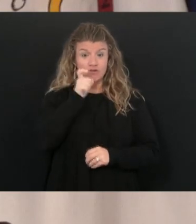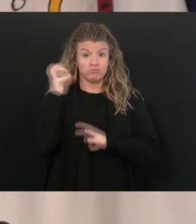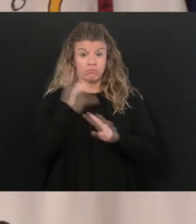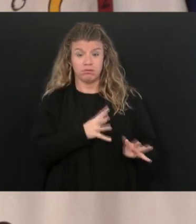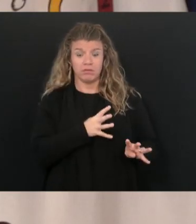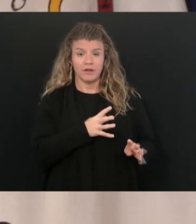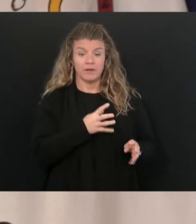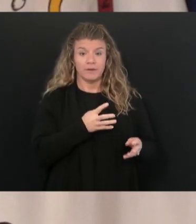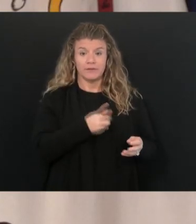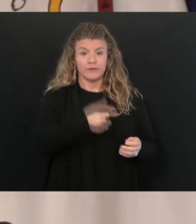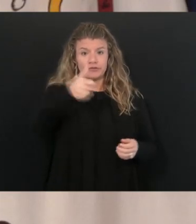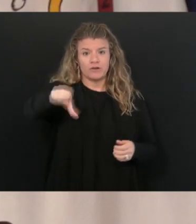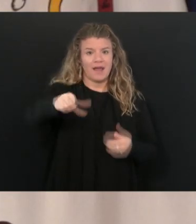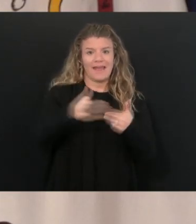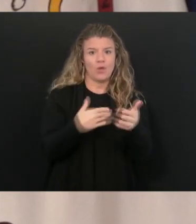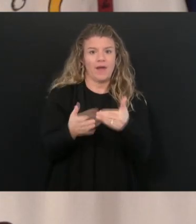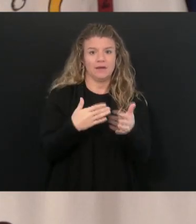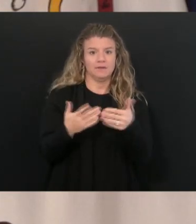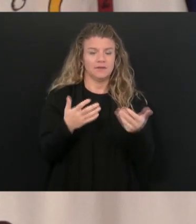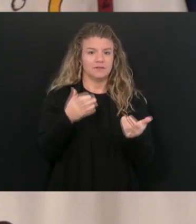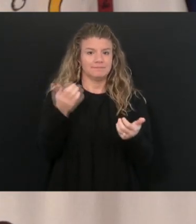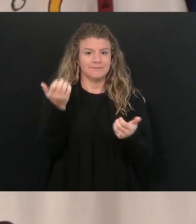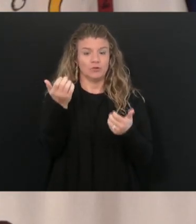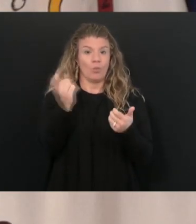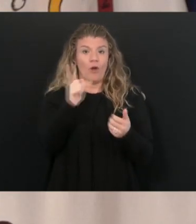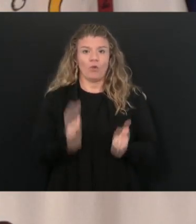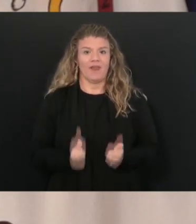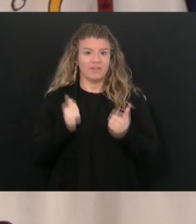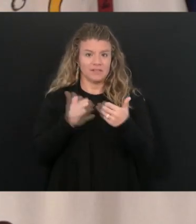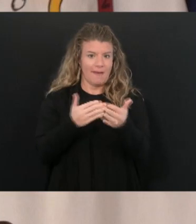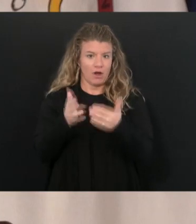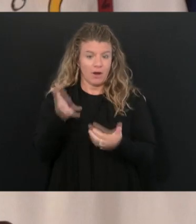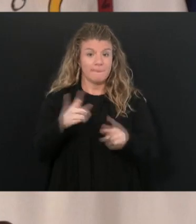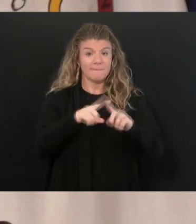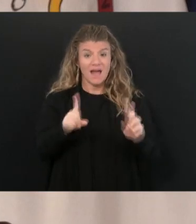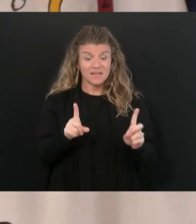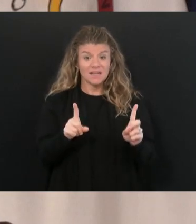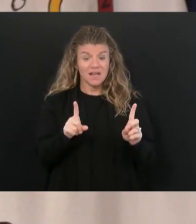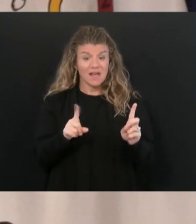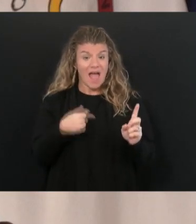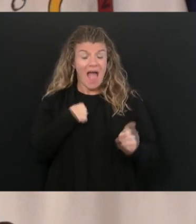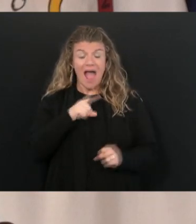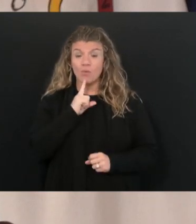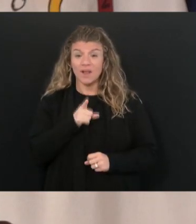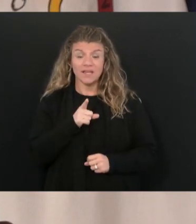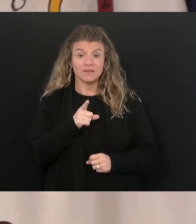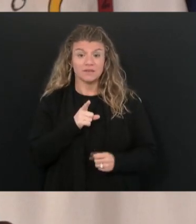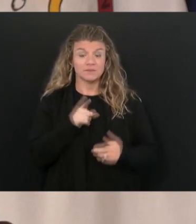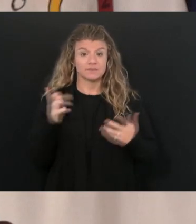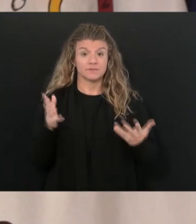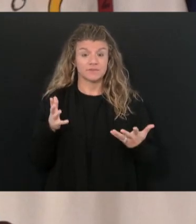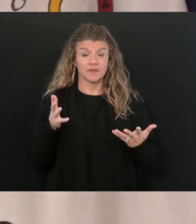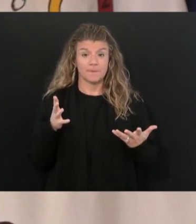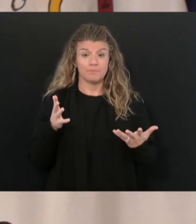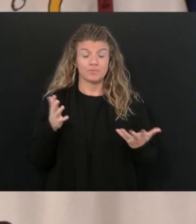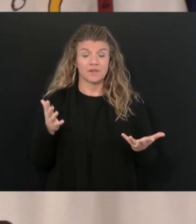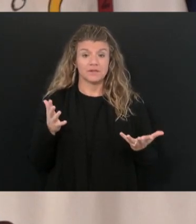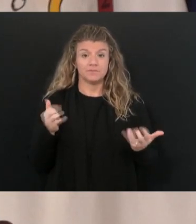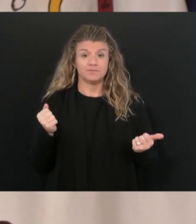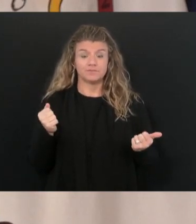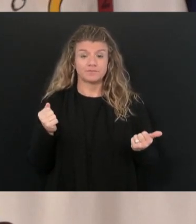able to take care of anybody, you know. But I really, you